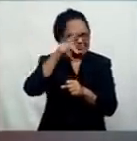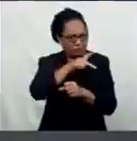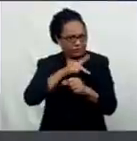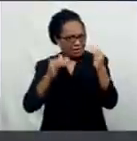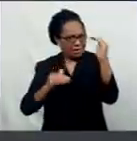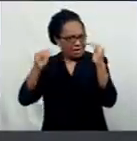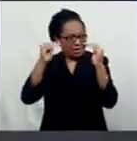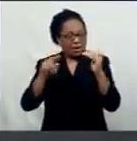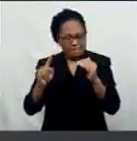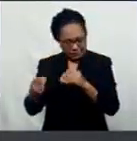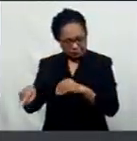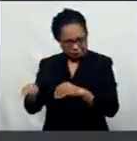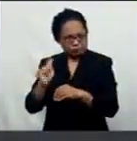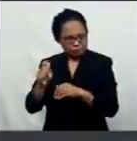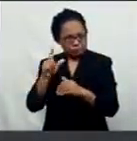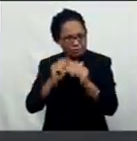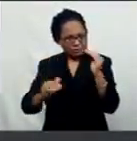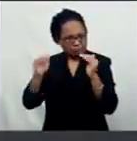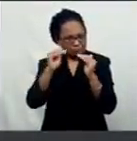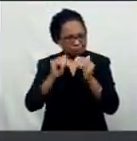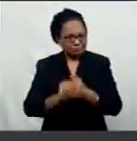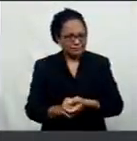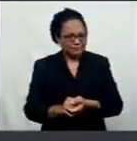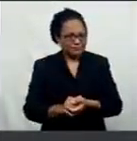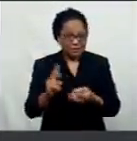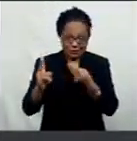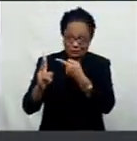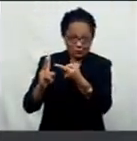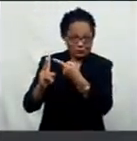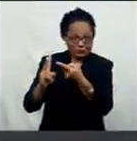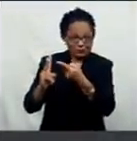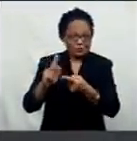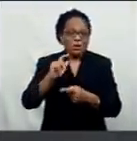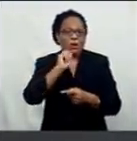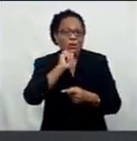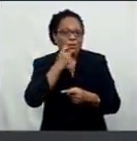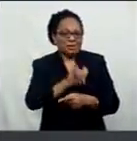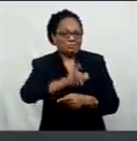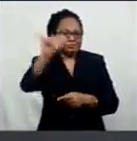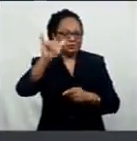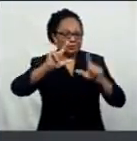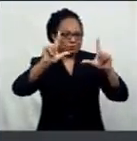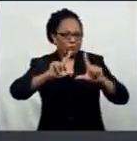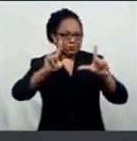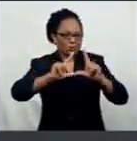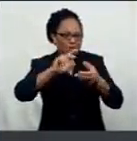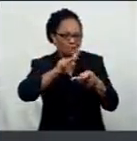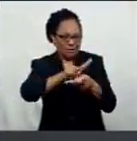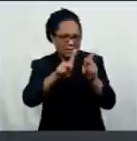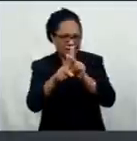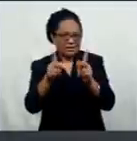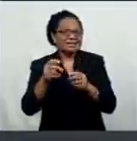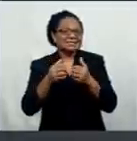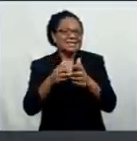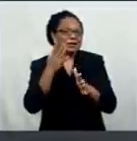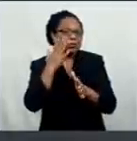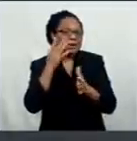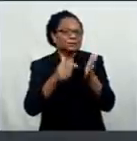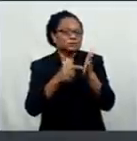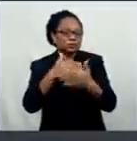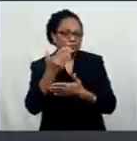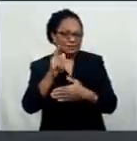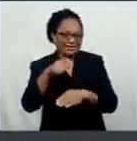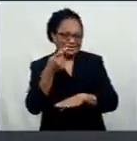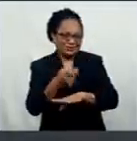category. Iosefo Rakesa and Matea will depart tomorrow for the Tokyo Paralympics, which starts next Tuesday.